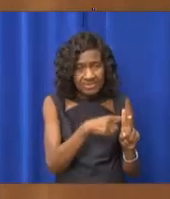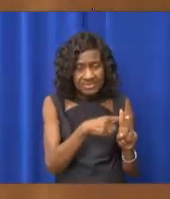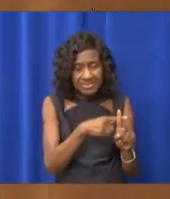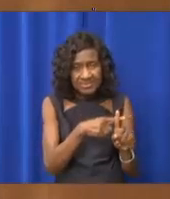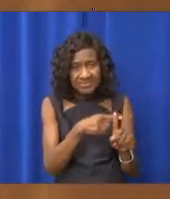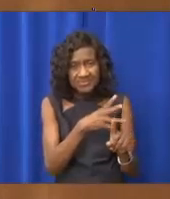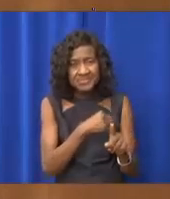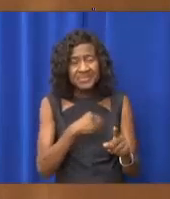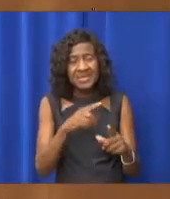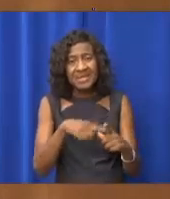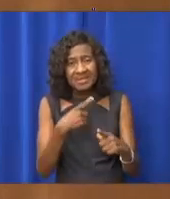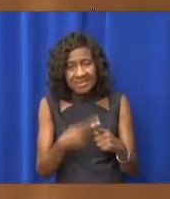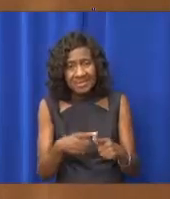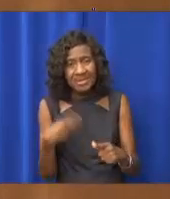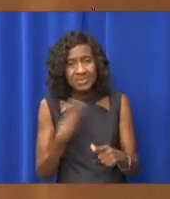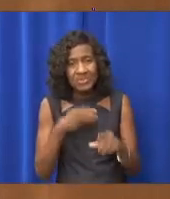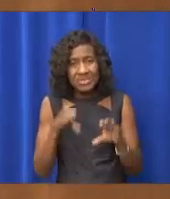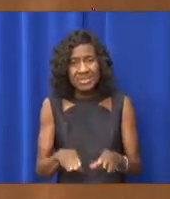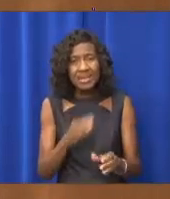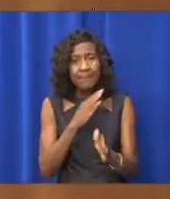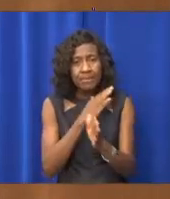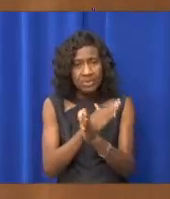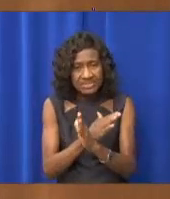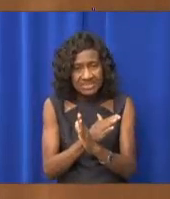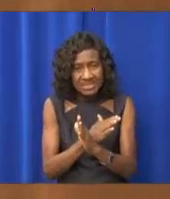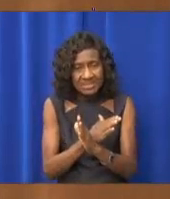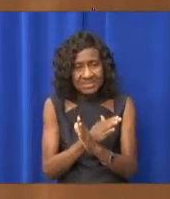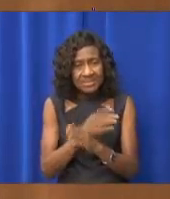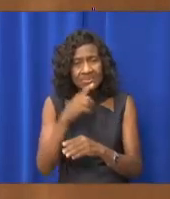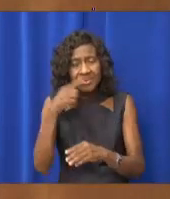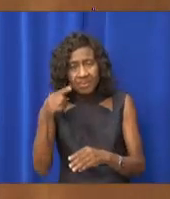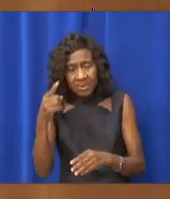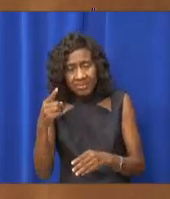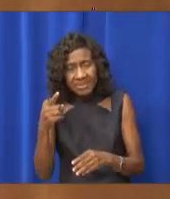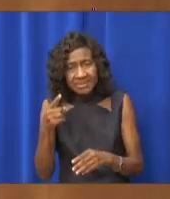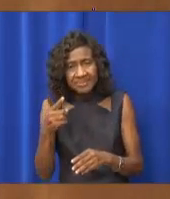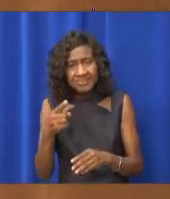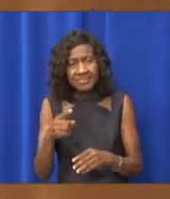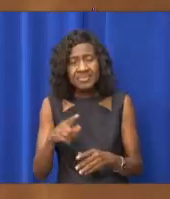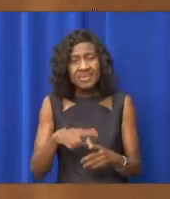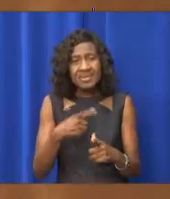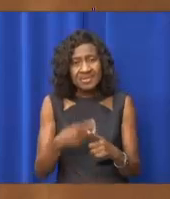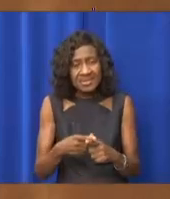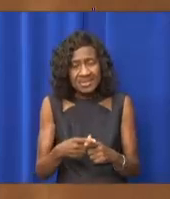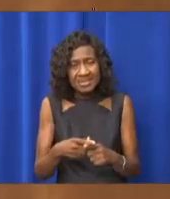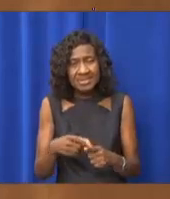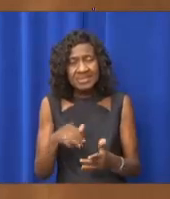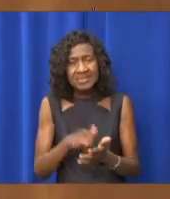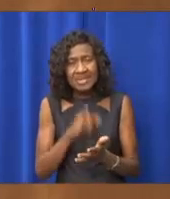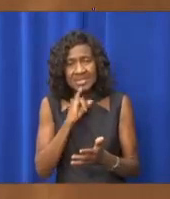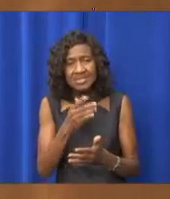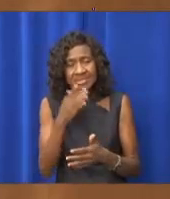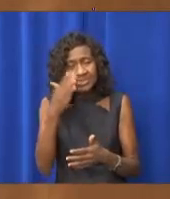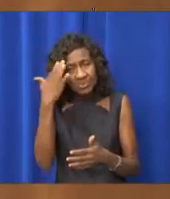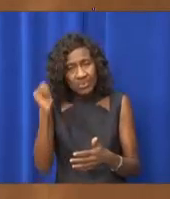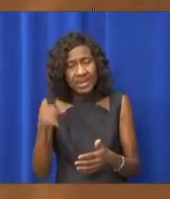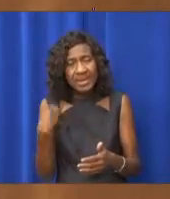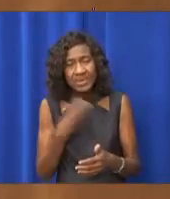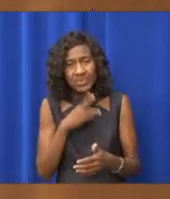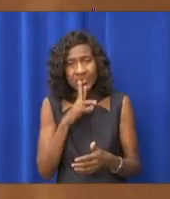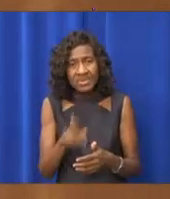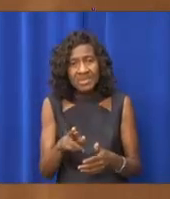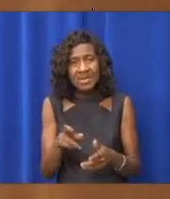to continue to do as time goes along. We have the ability to test, and we'll continue to do that to try to stop this disease from catching